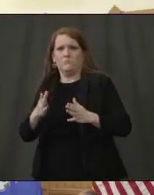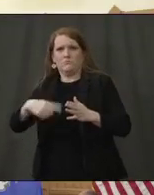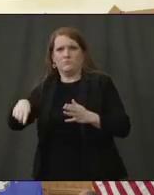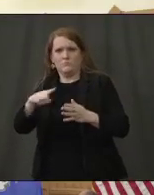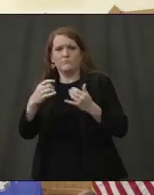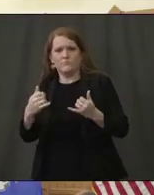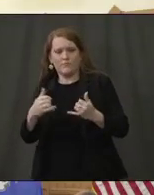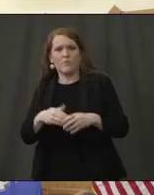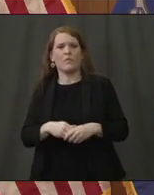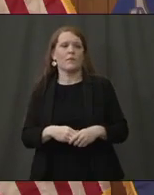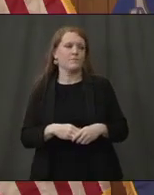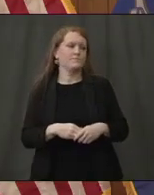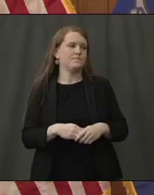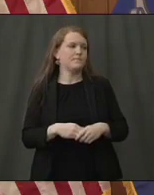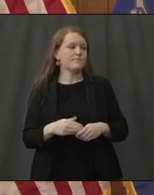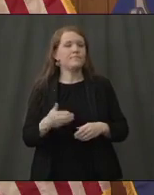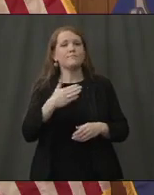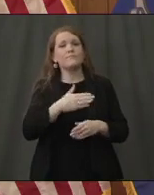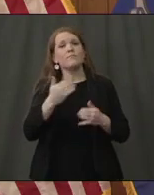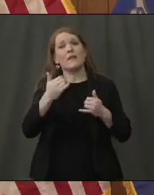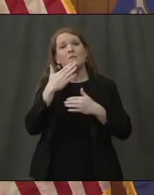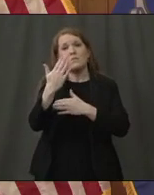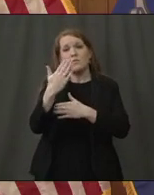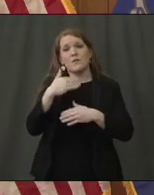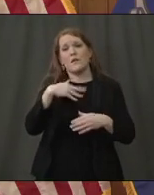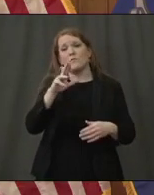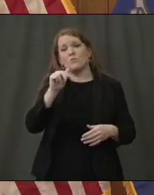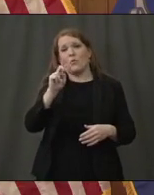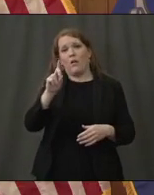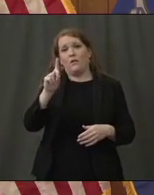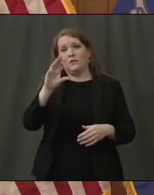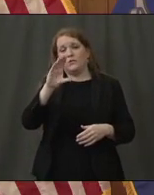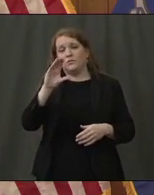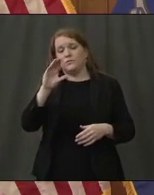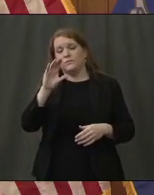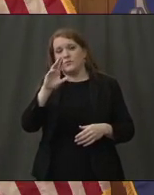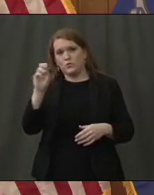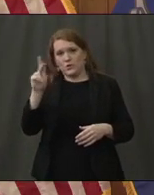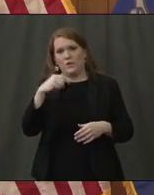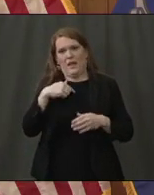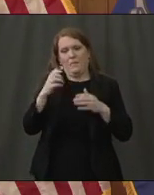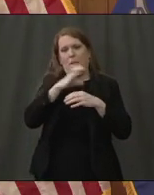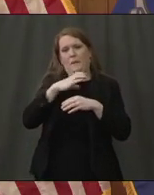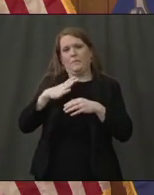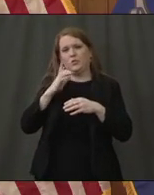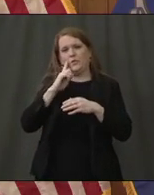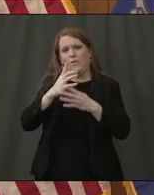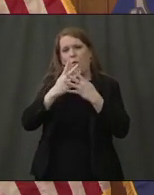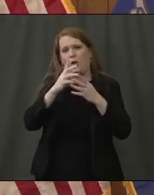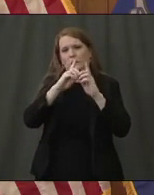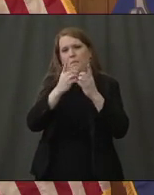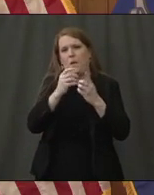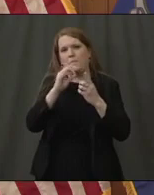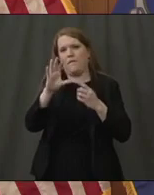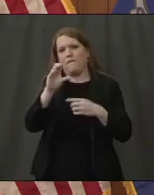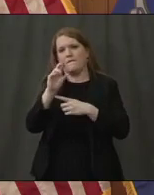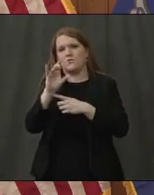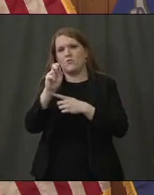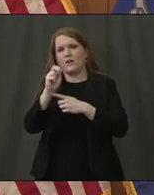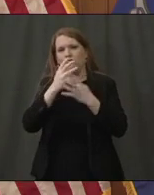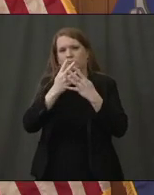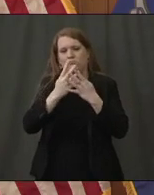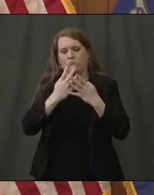Cook. I'm the Commissioner of the Department of Correction. I want to take just a minute to describe COVID-19 response efforts